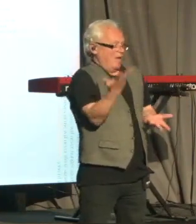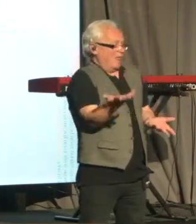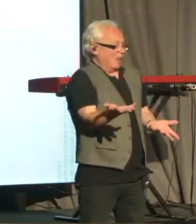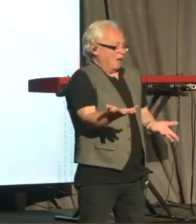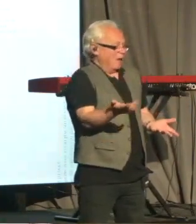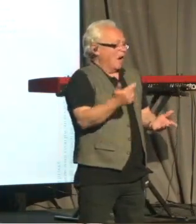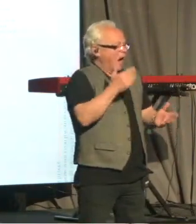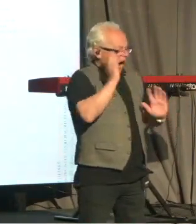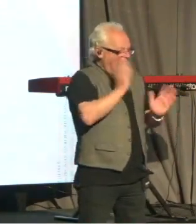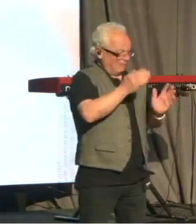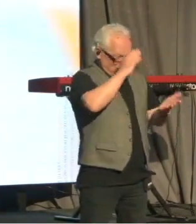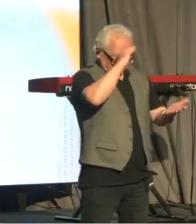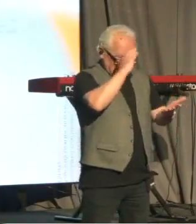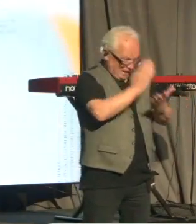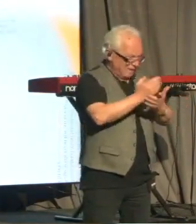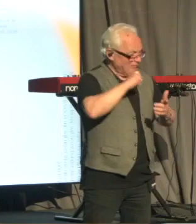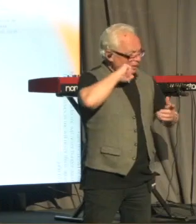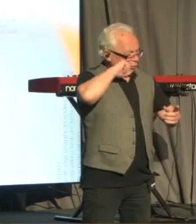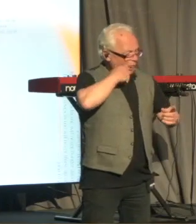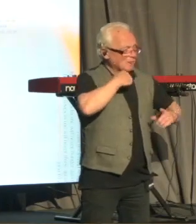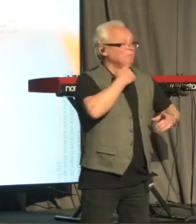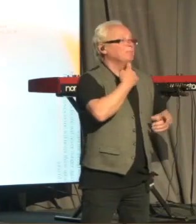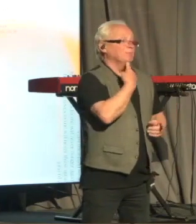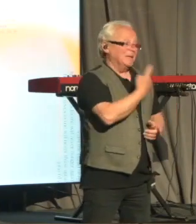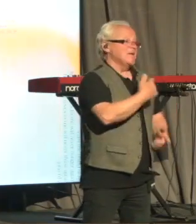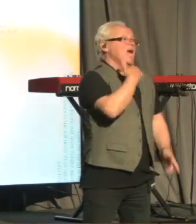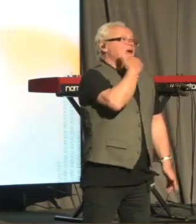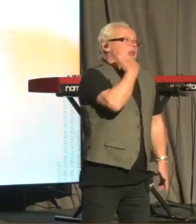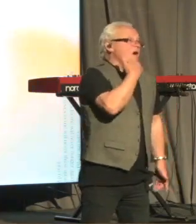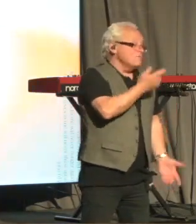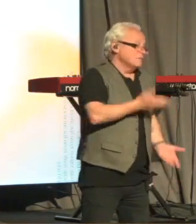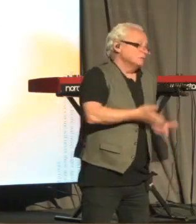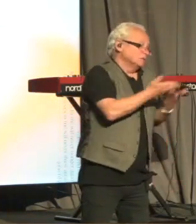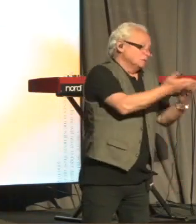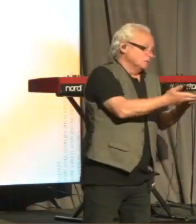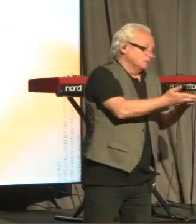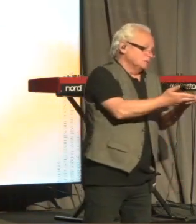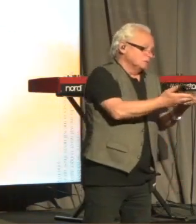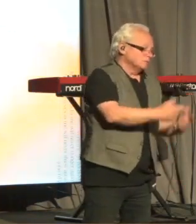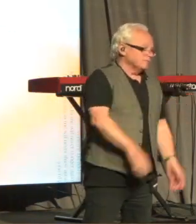have to believe that I am going to be enough for you.